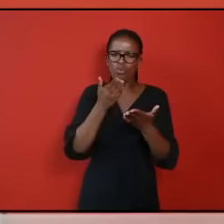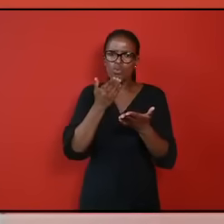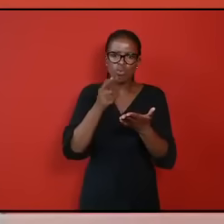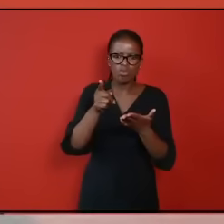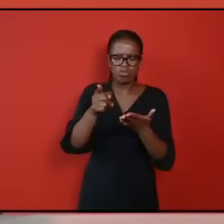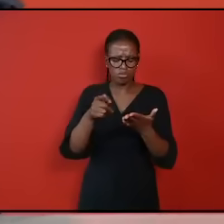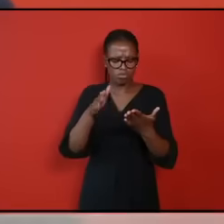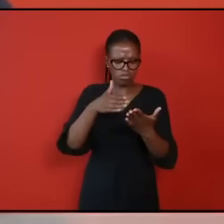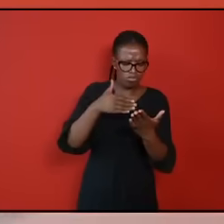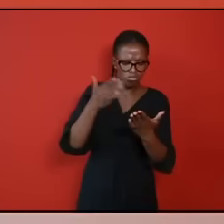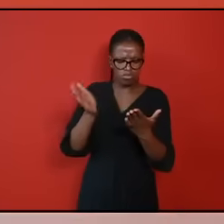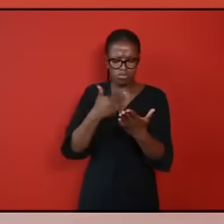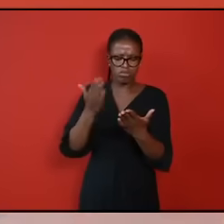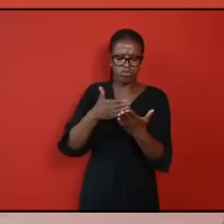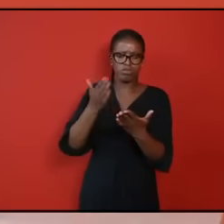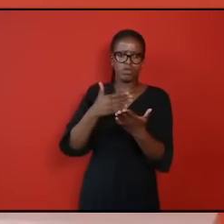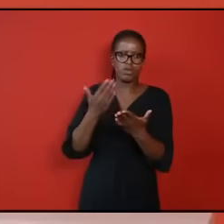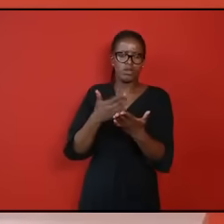Hey.